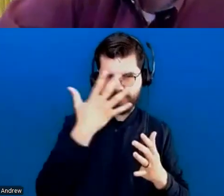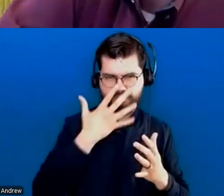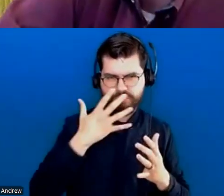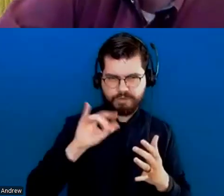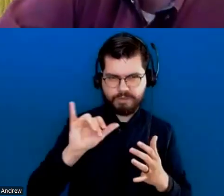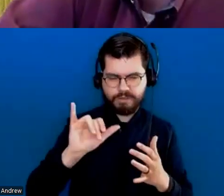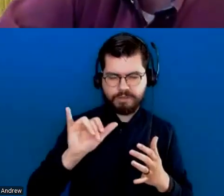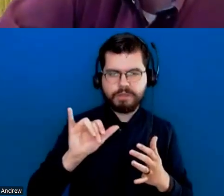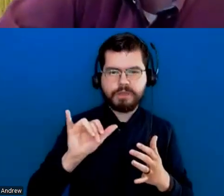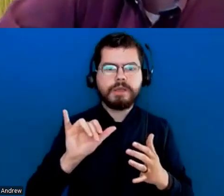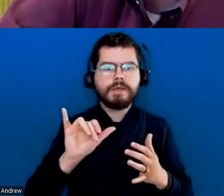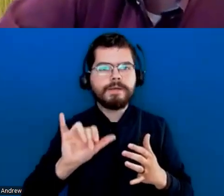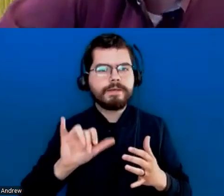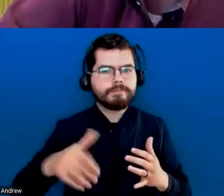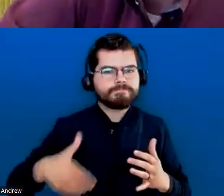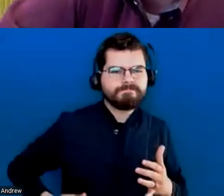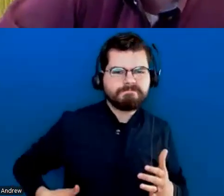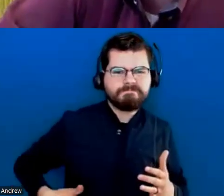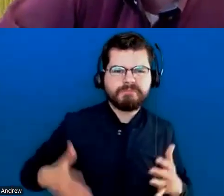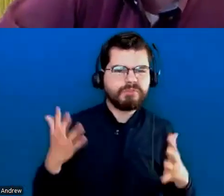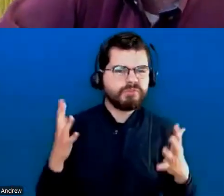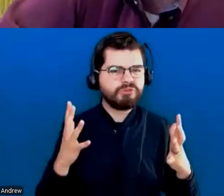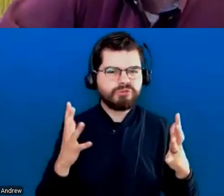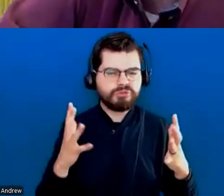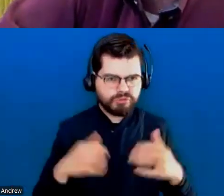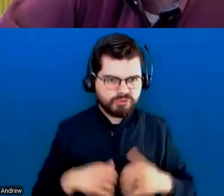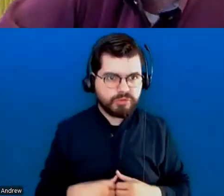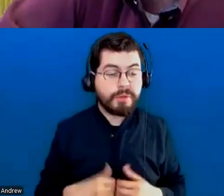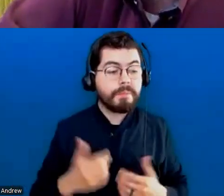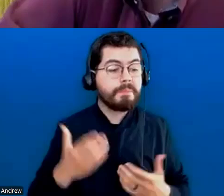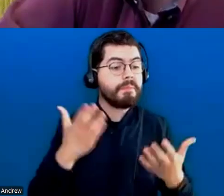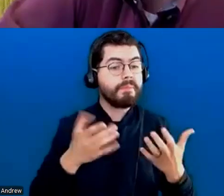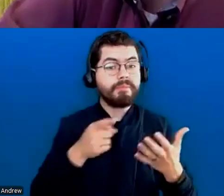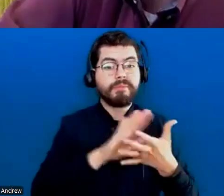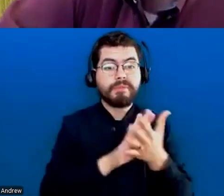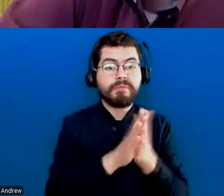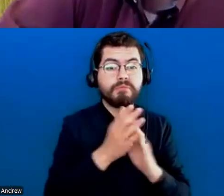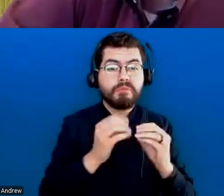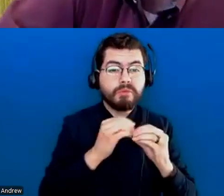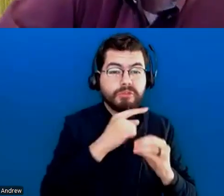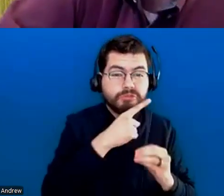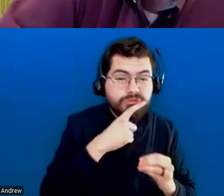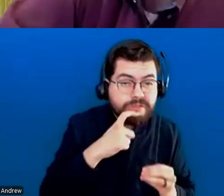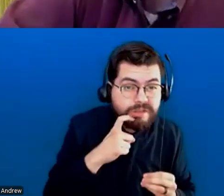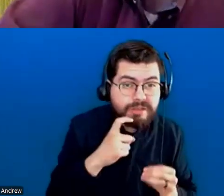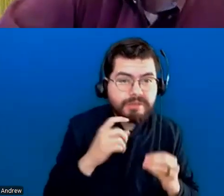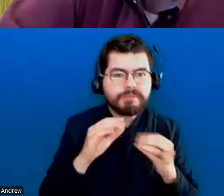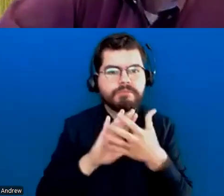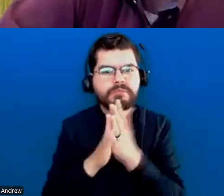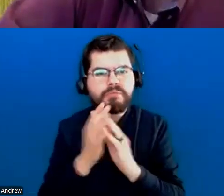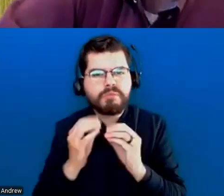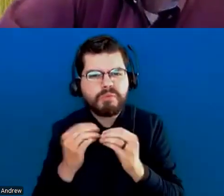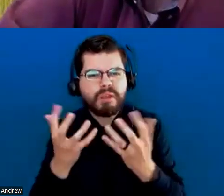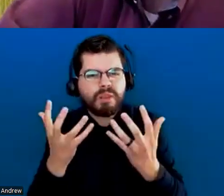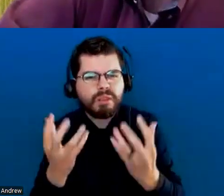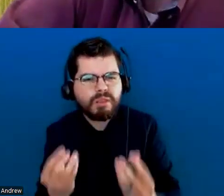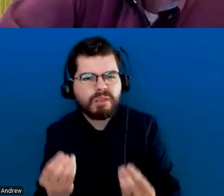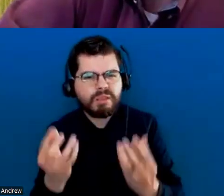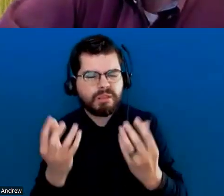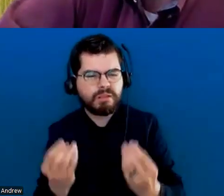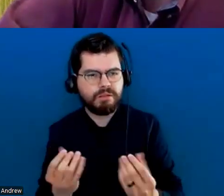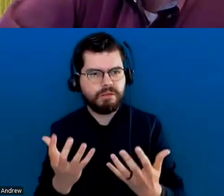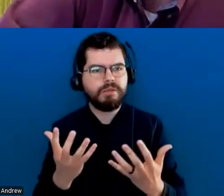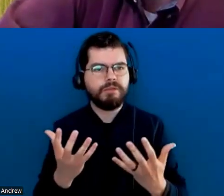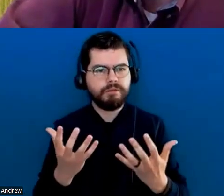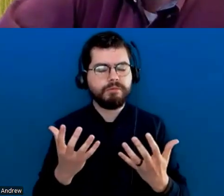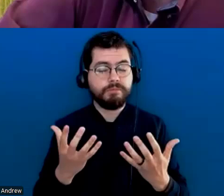species composition. It may be getting drier, it may be getting wetter. You may have a situation where